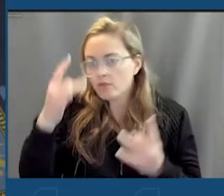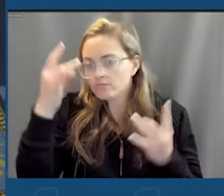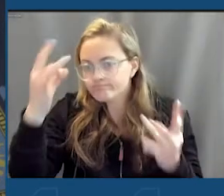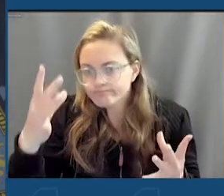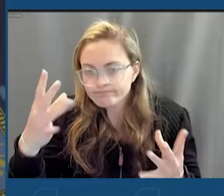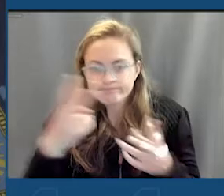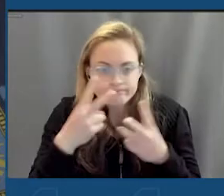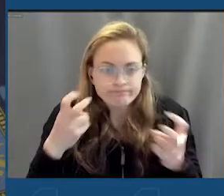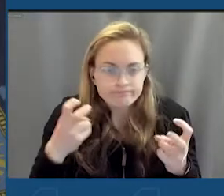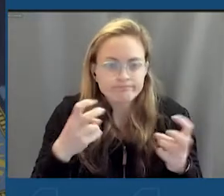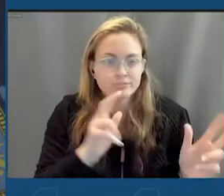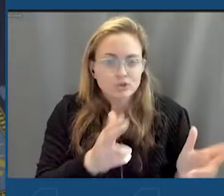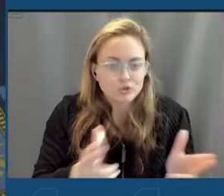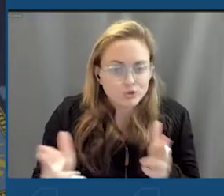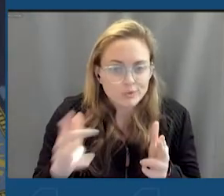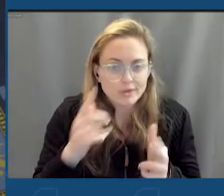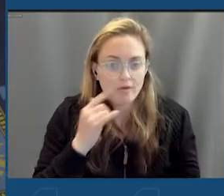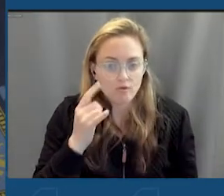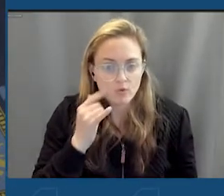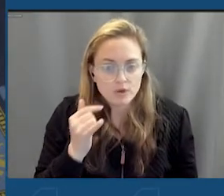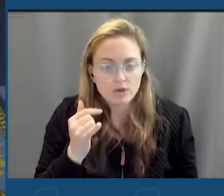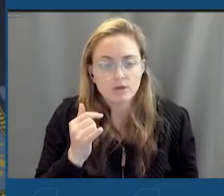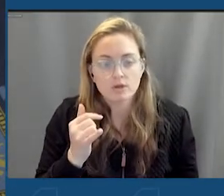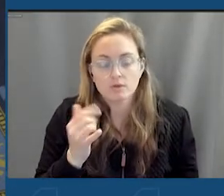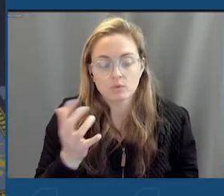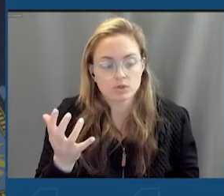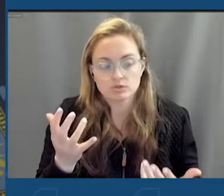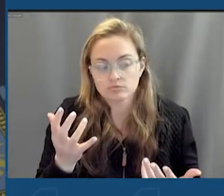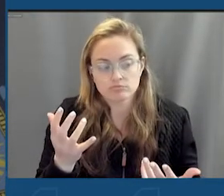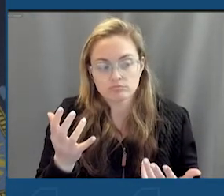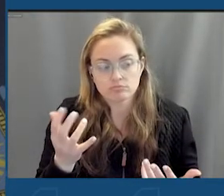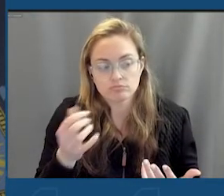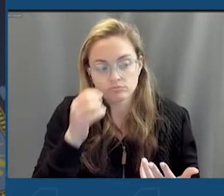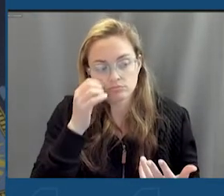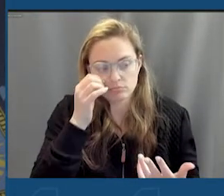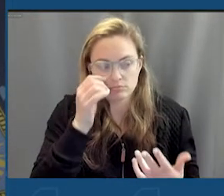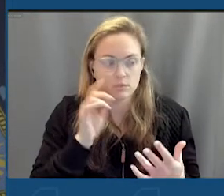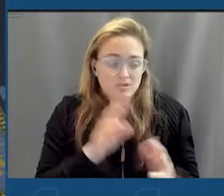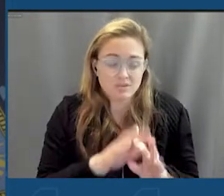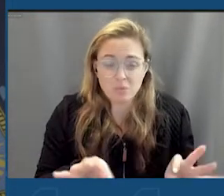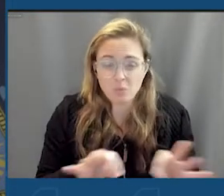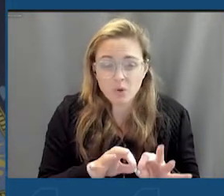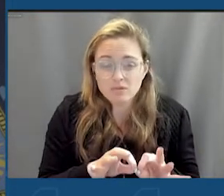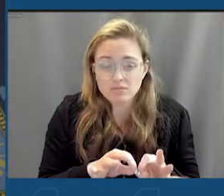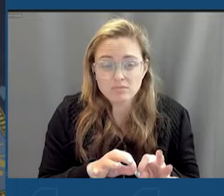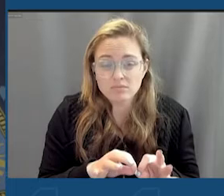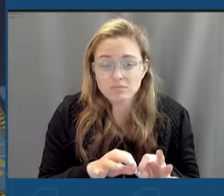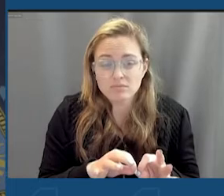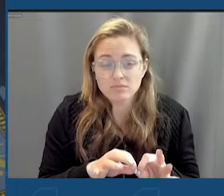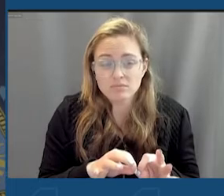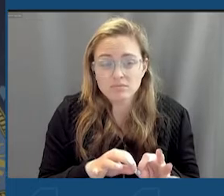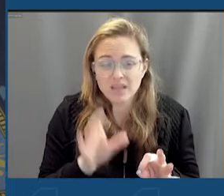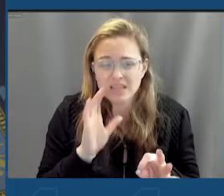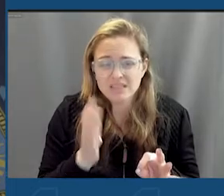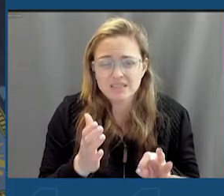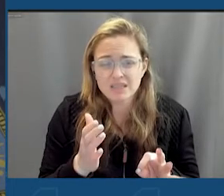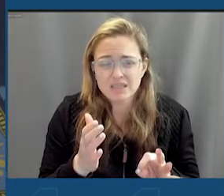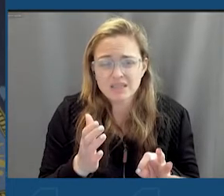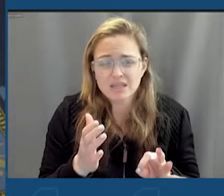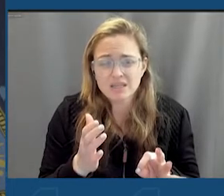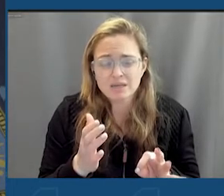mass shootings in California, which are so abhorrent and seem so